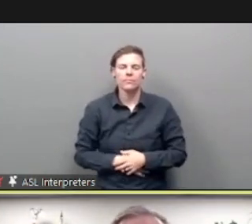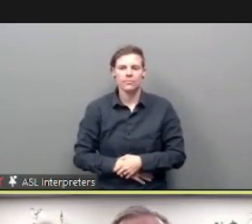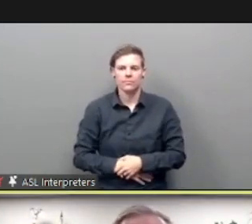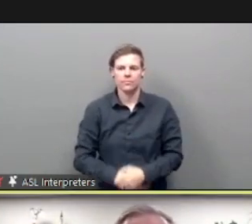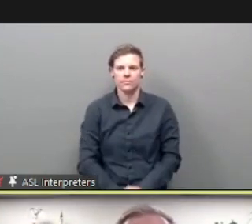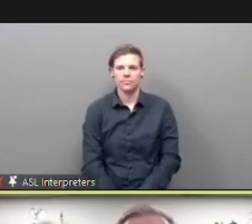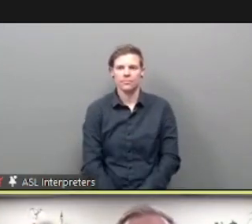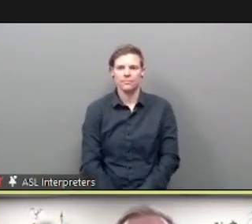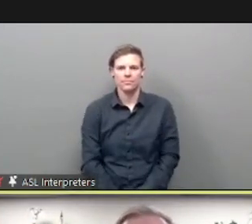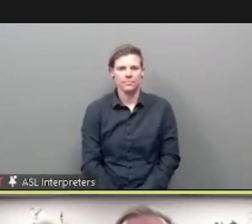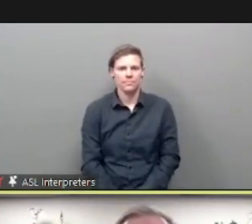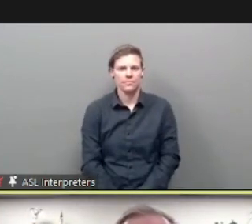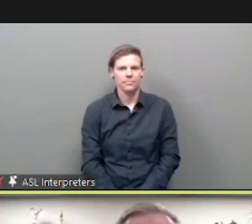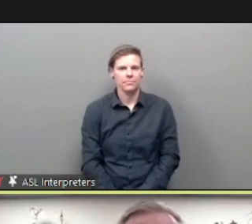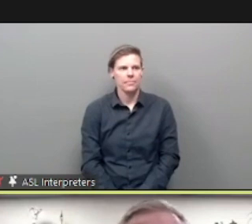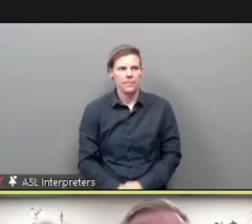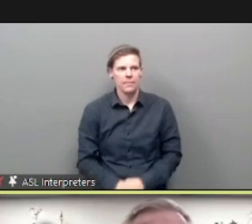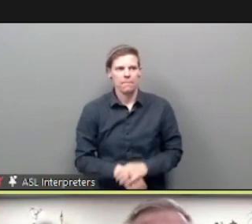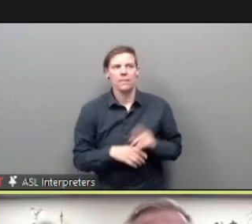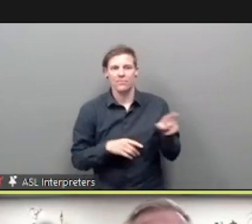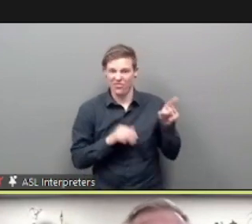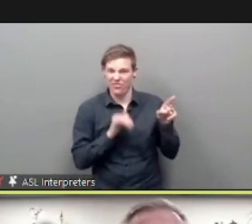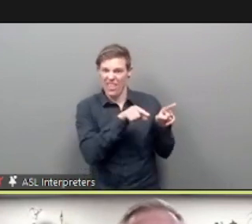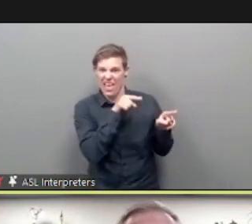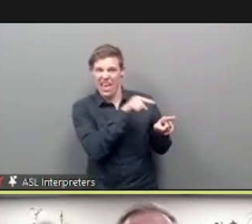and again, this is one of those, I think